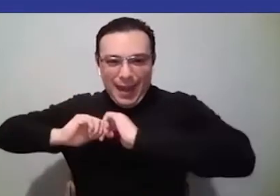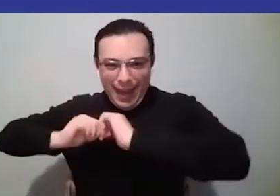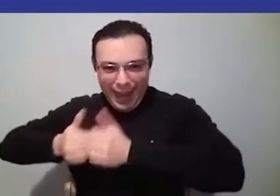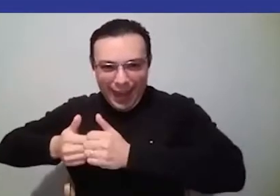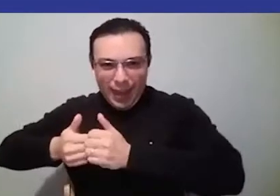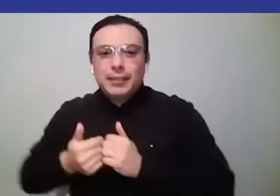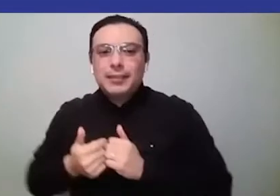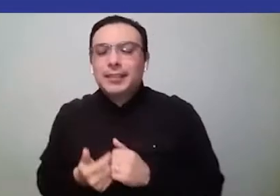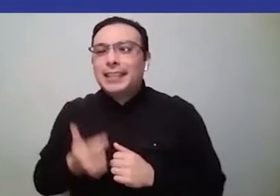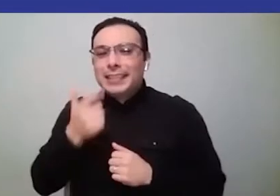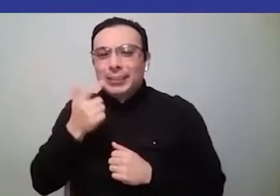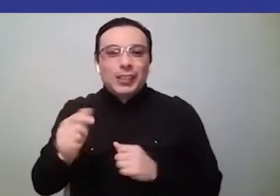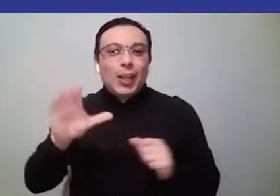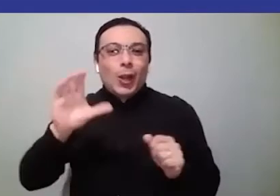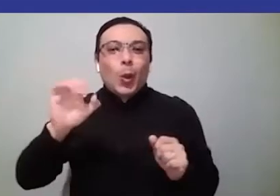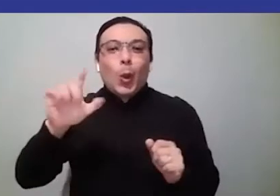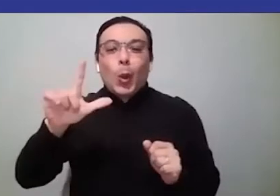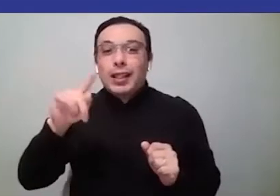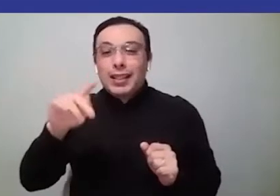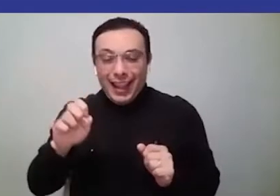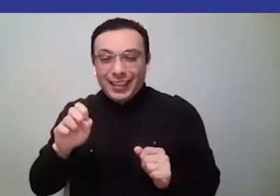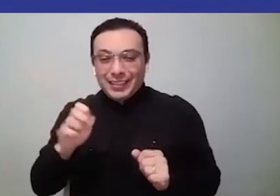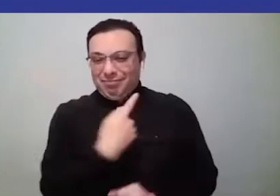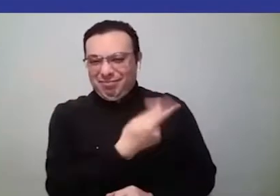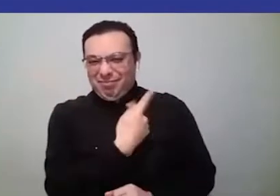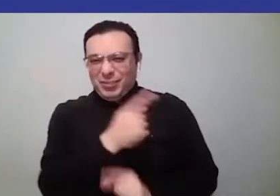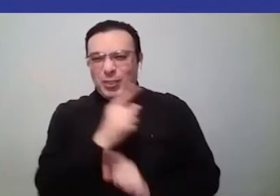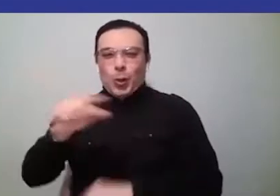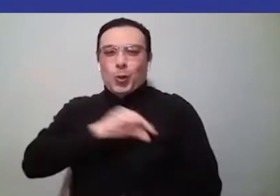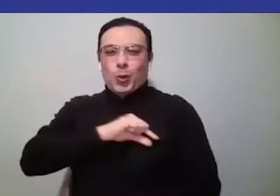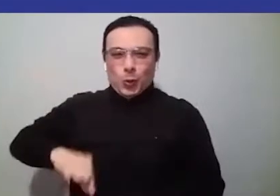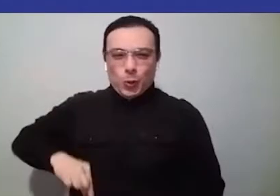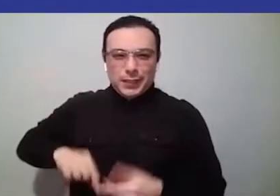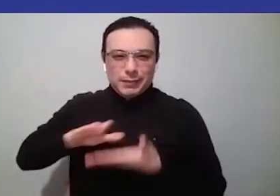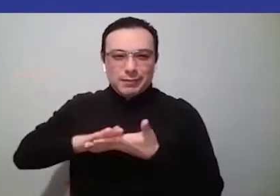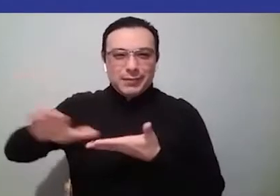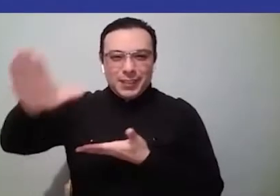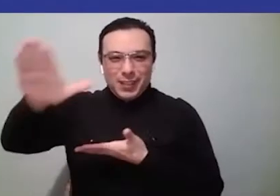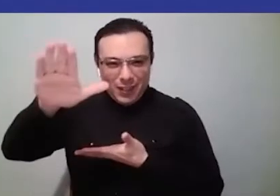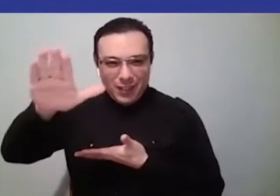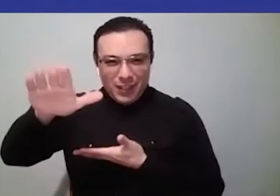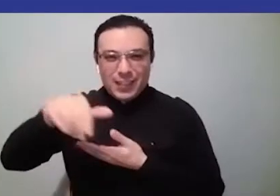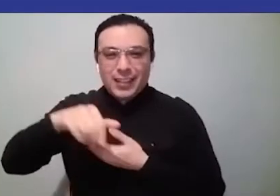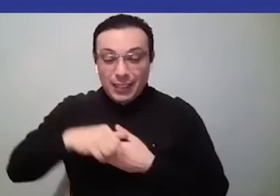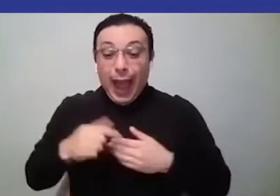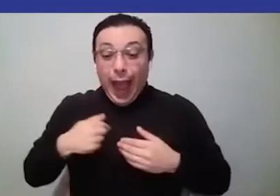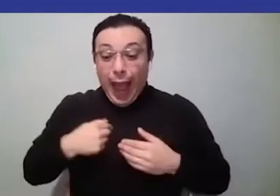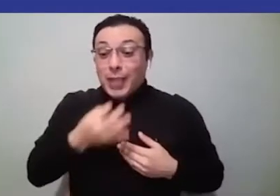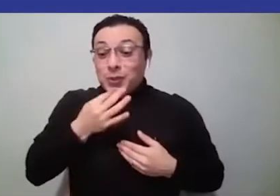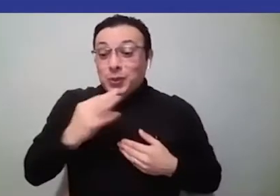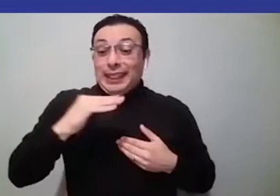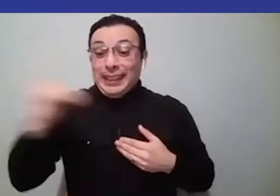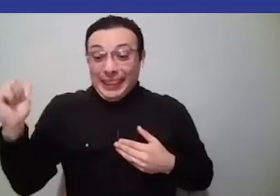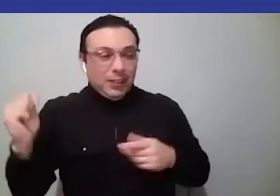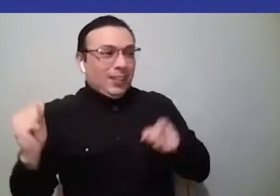went to Queens College, but just overlapping at the very end of mine and the beginning of Colette's time